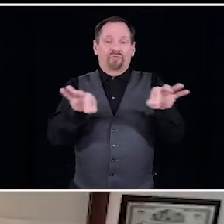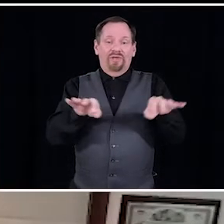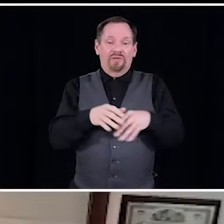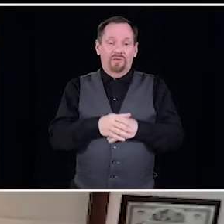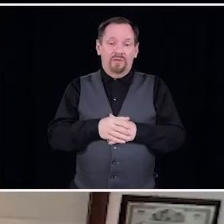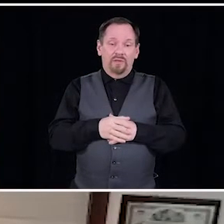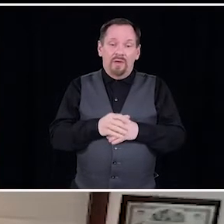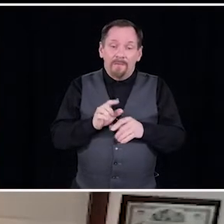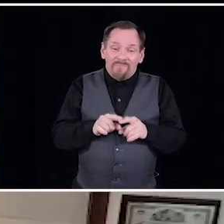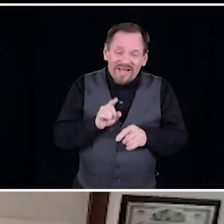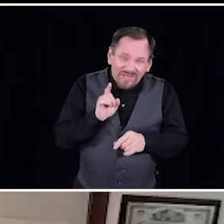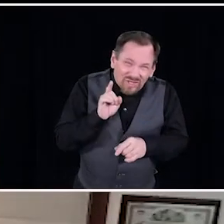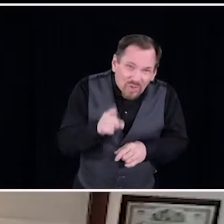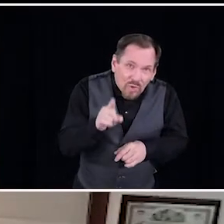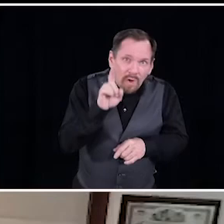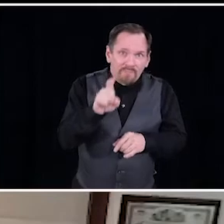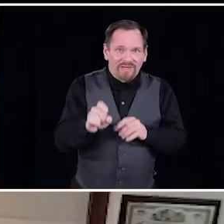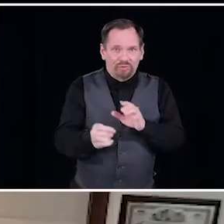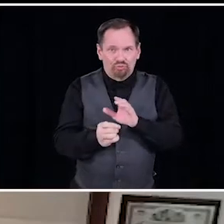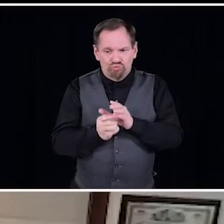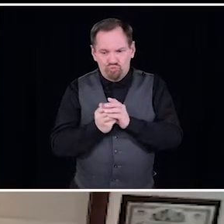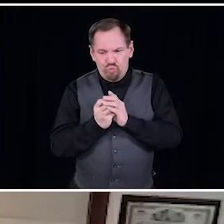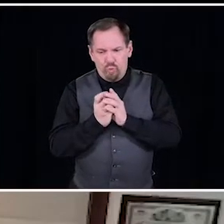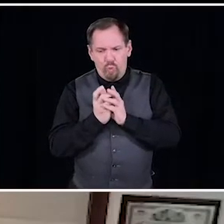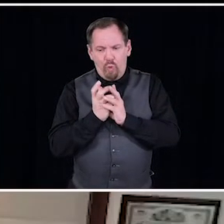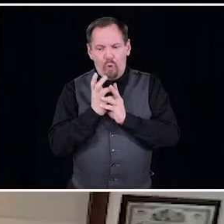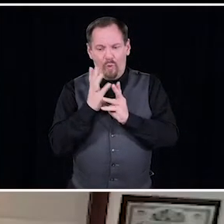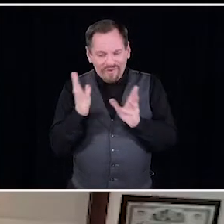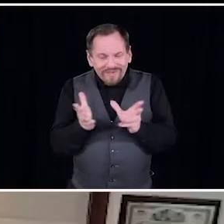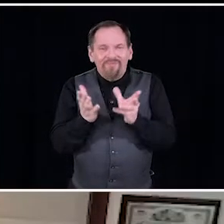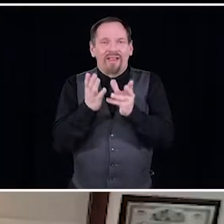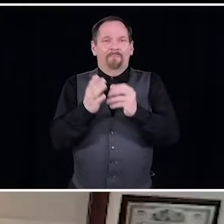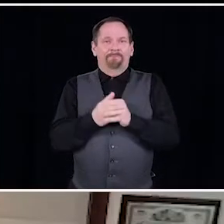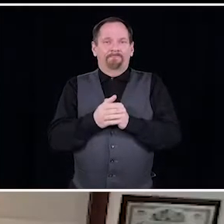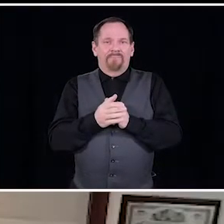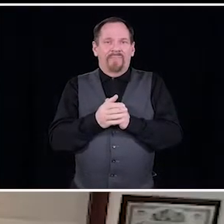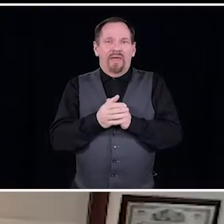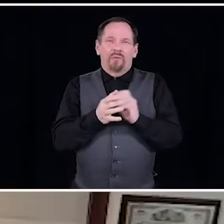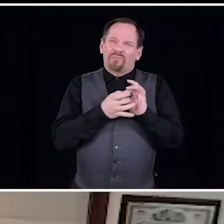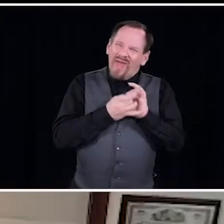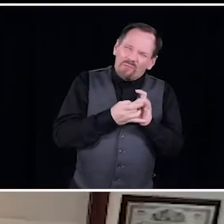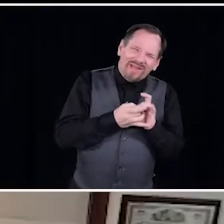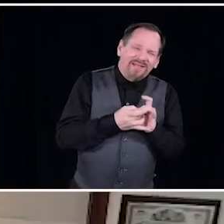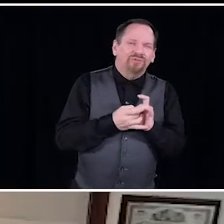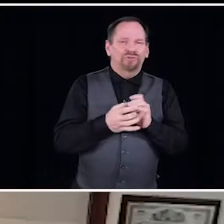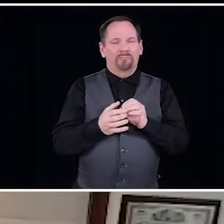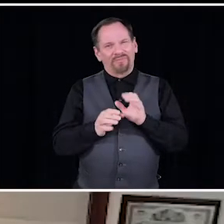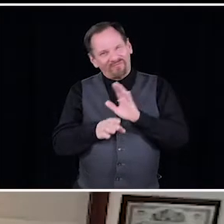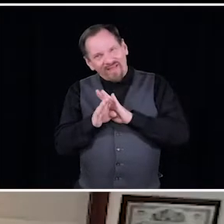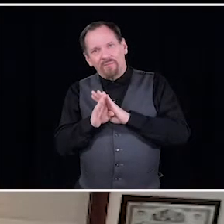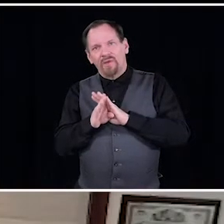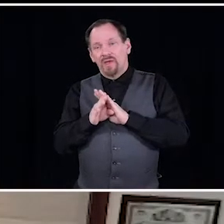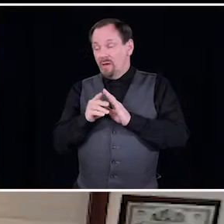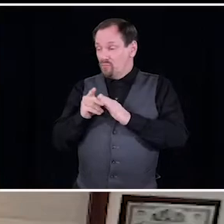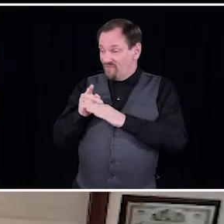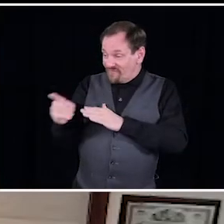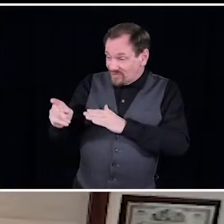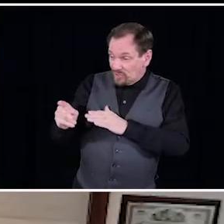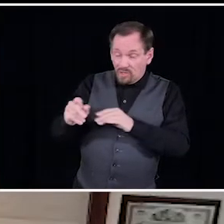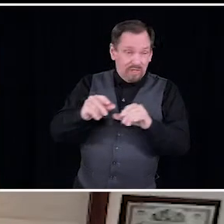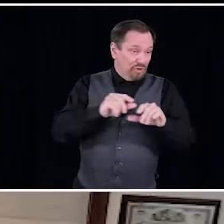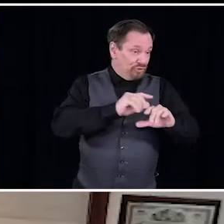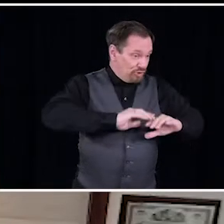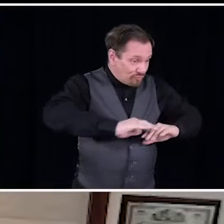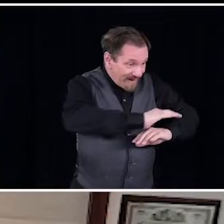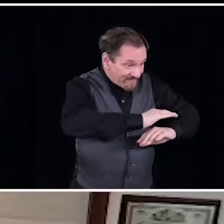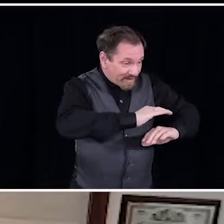degree. But it's up to you to cultivate it and keep it growing. Get to know the alumni in your geographic and professional areas.